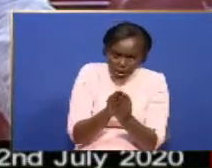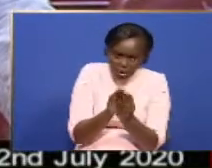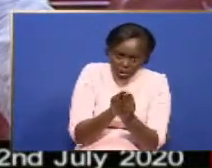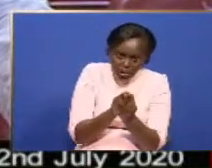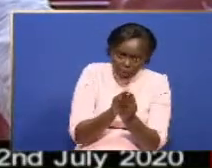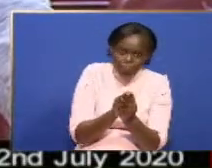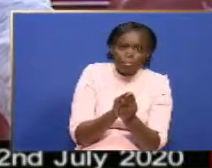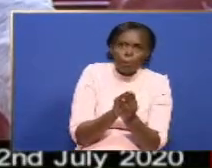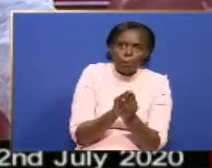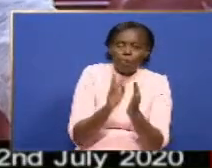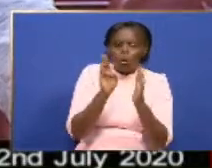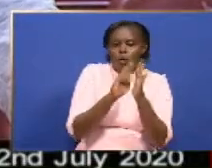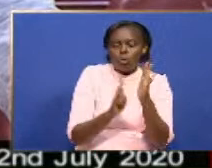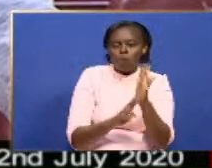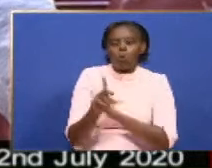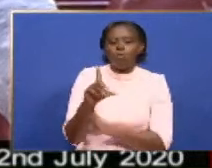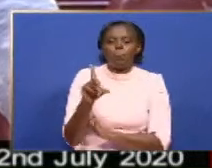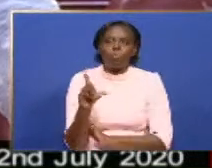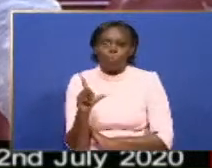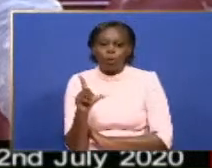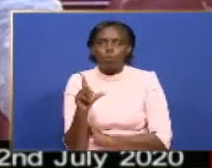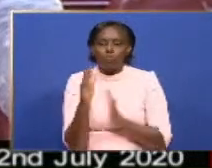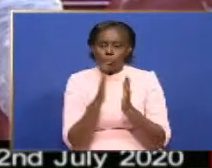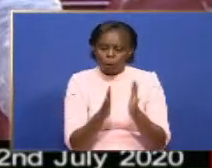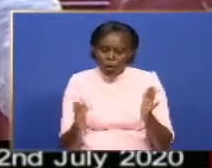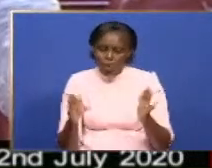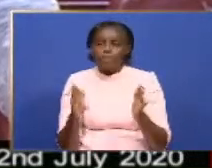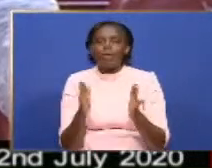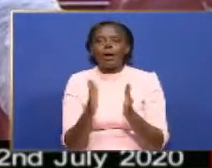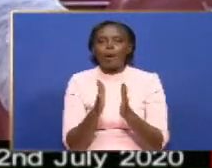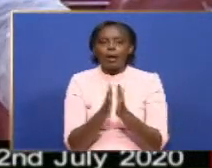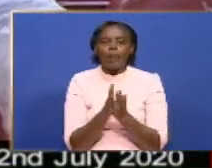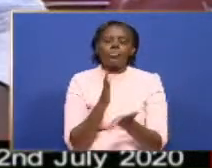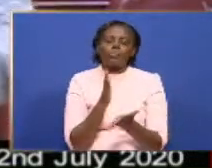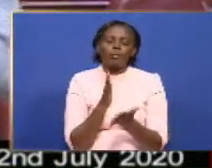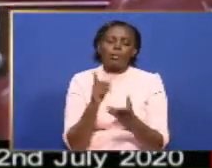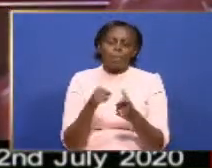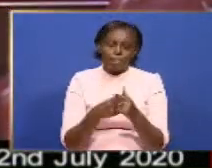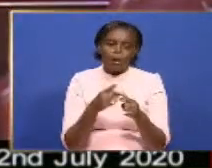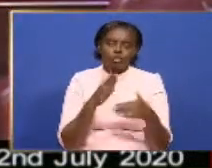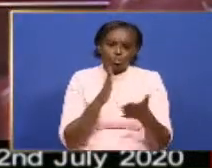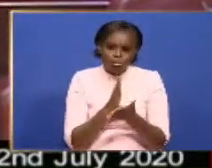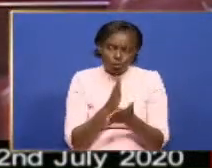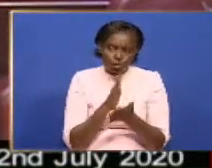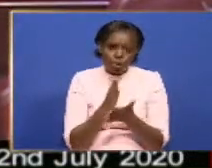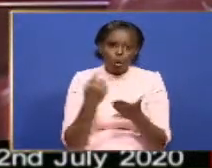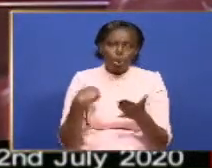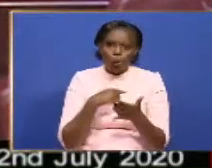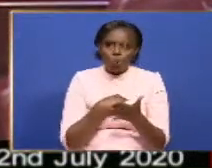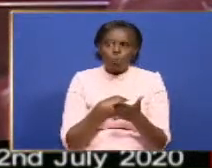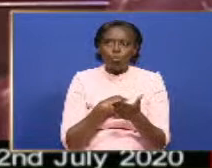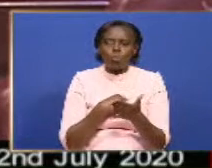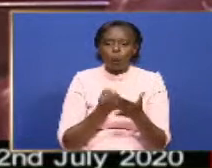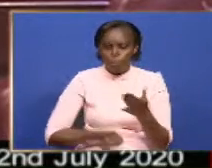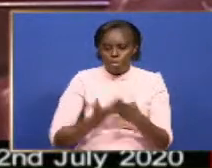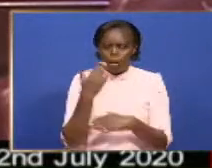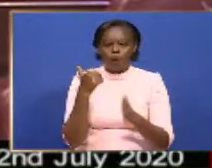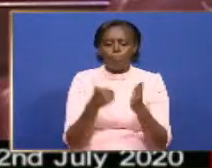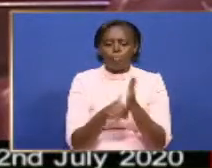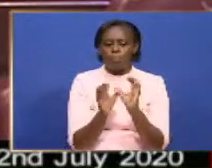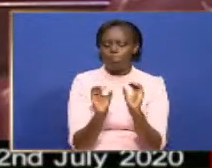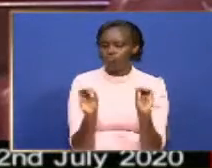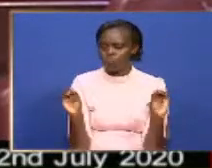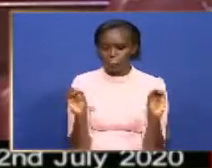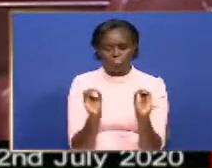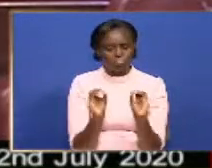Speaker, the rule of law, order, and really then be sure that we do not create problems as we